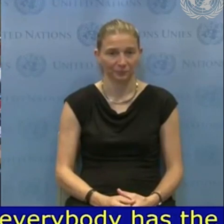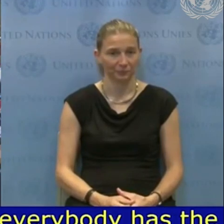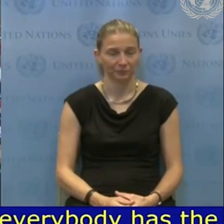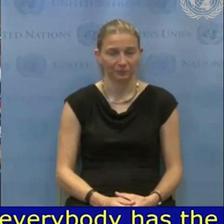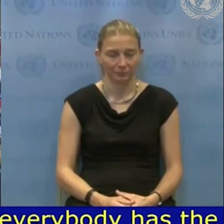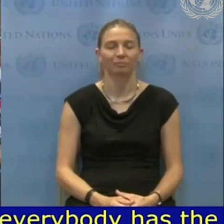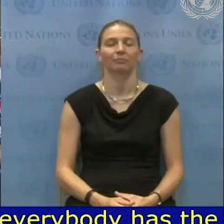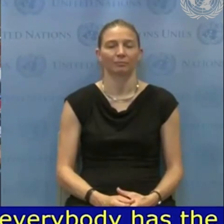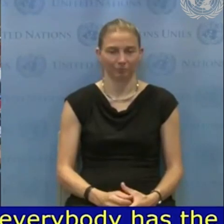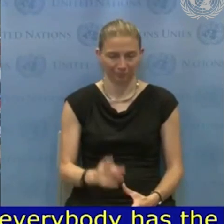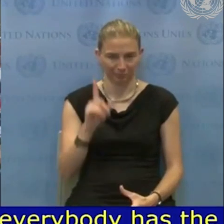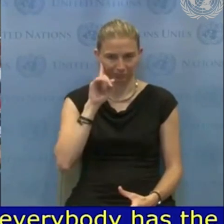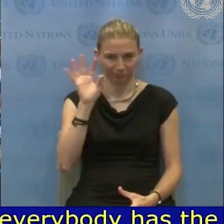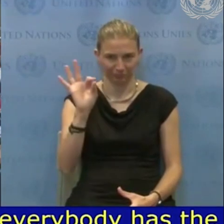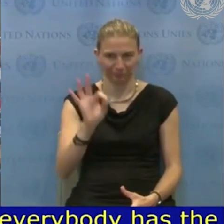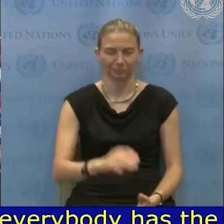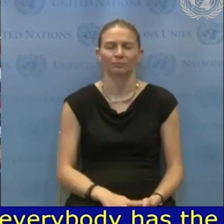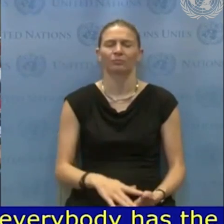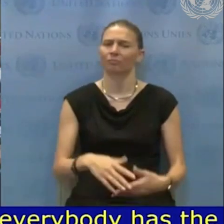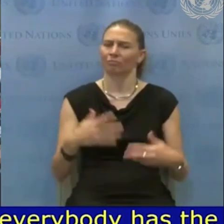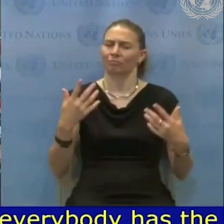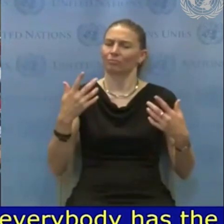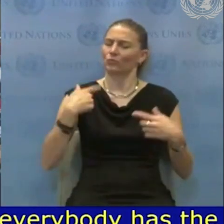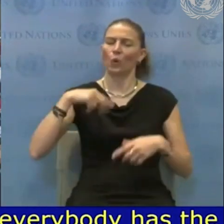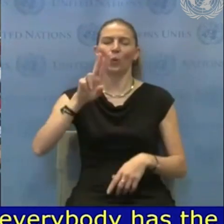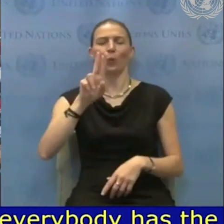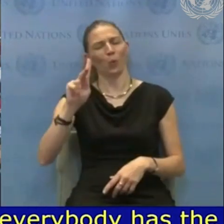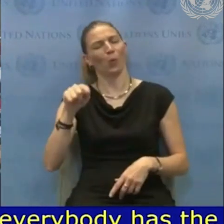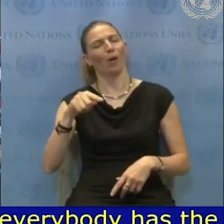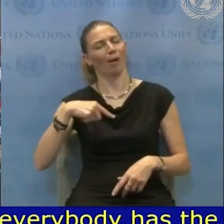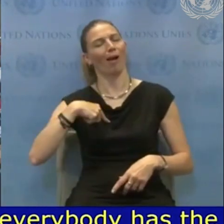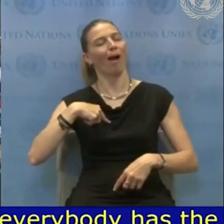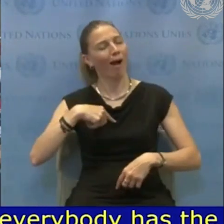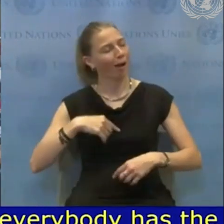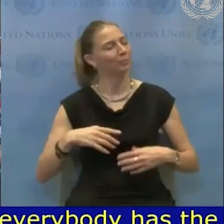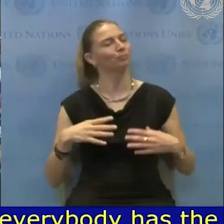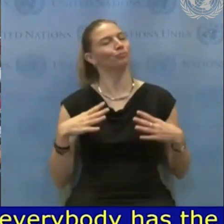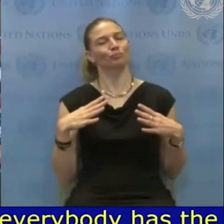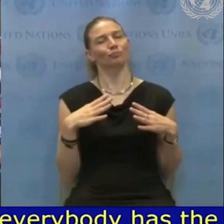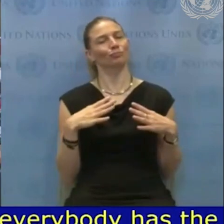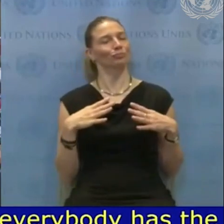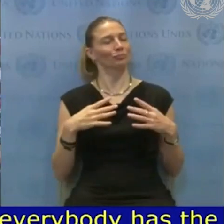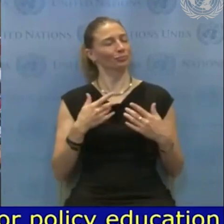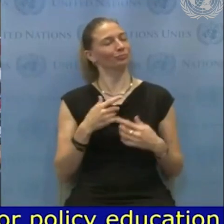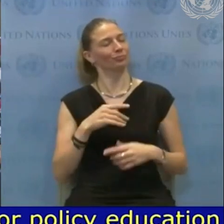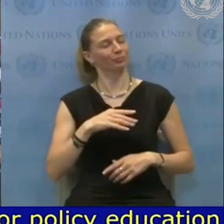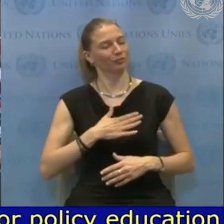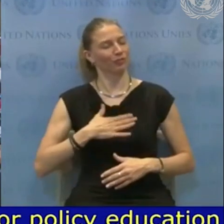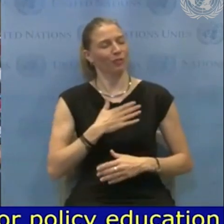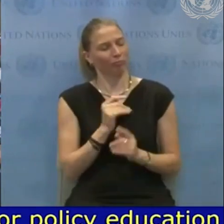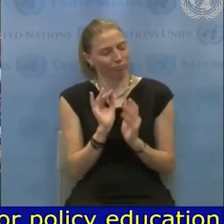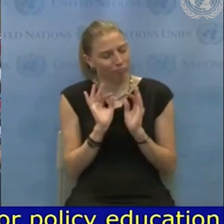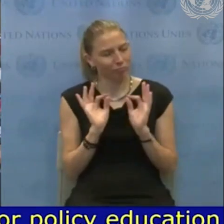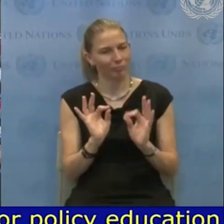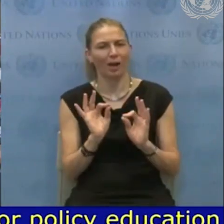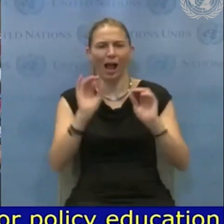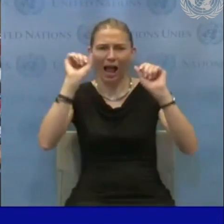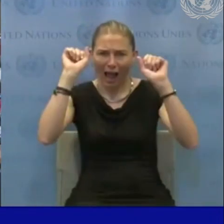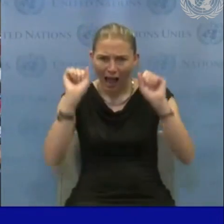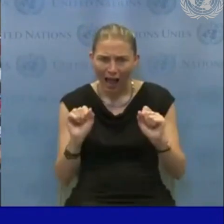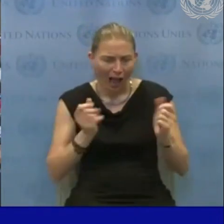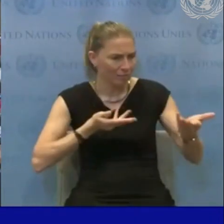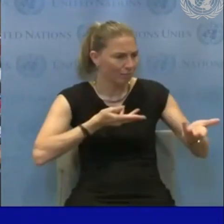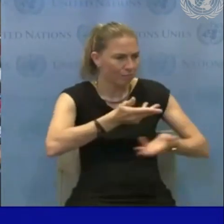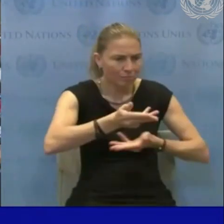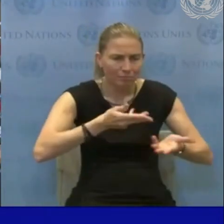Thank you. We are very, very proud as the United Kingdom to have the opportunity to discuss with our colleagues, to learn from you, and